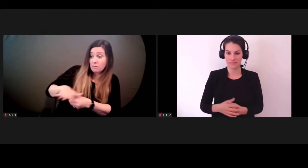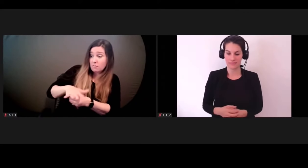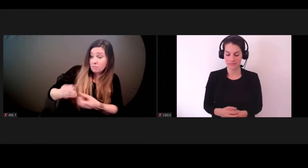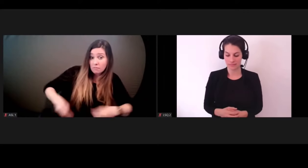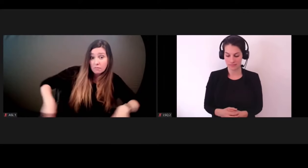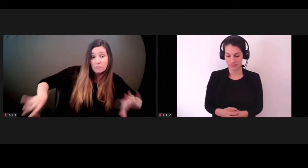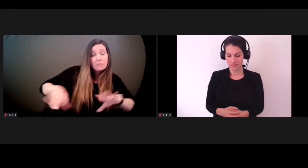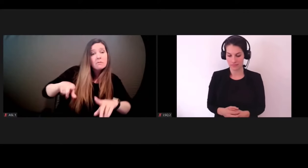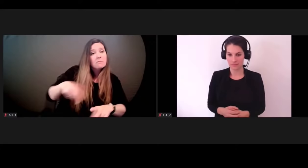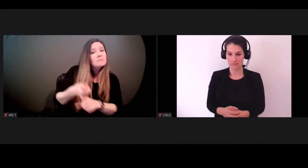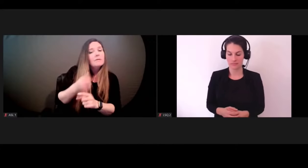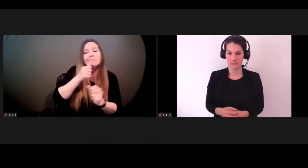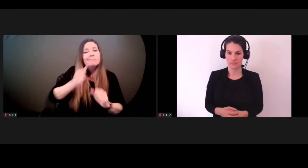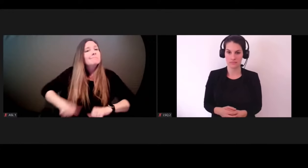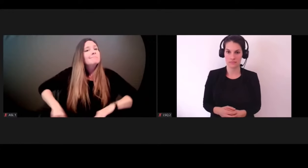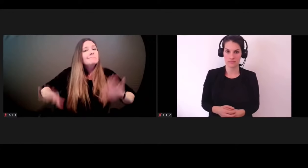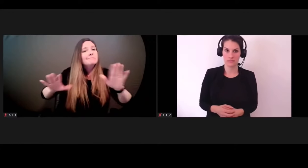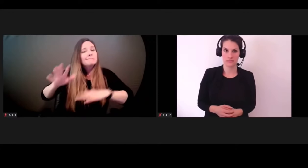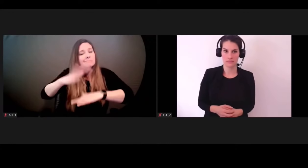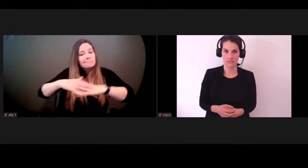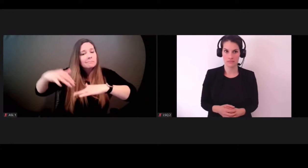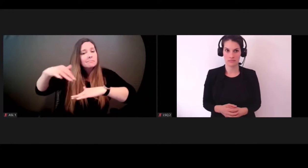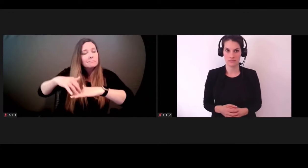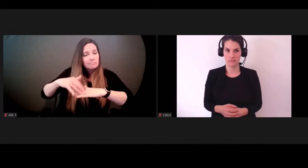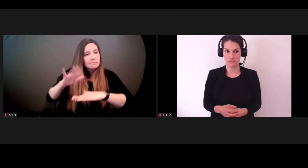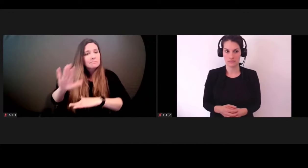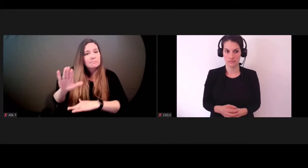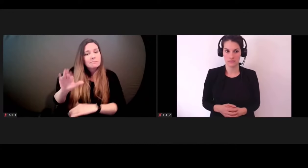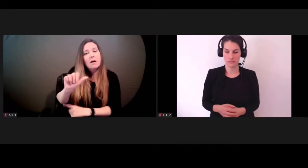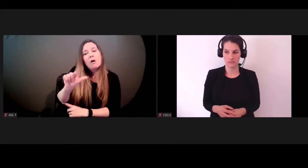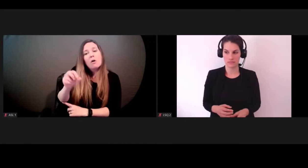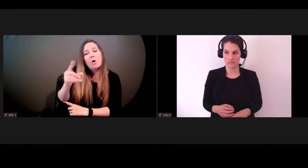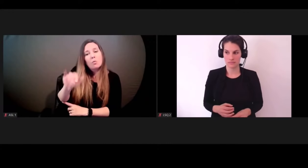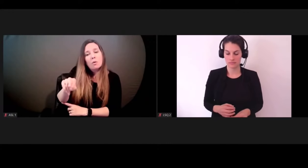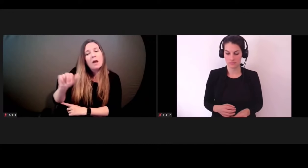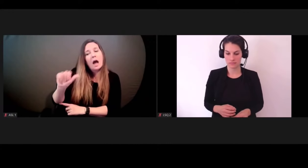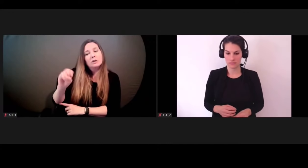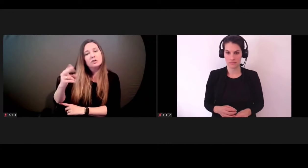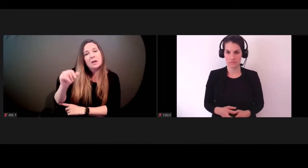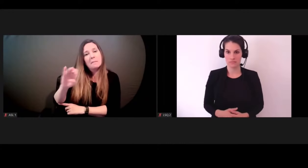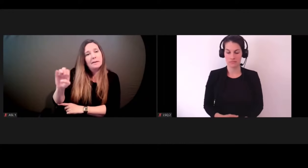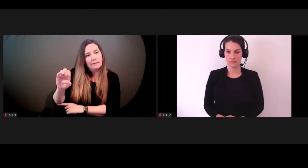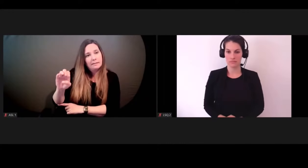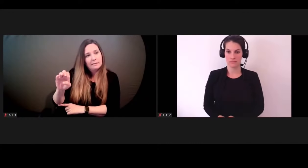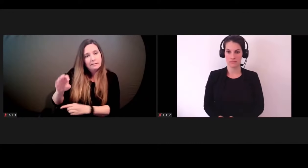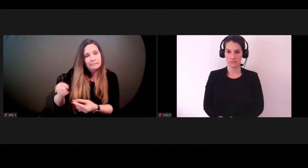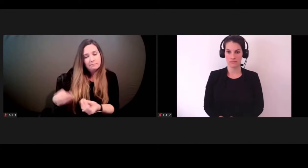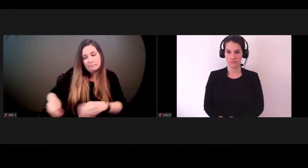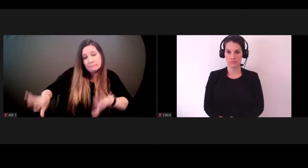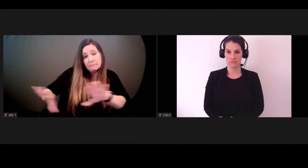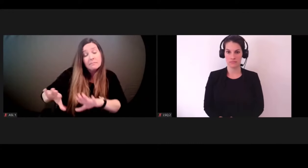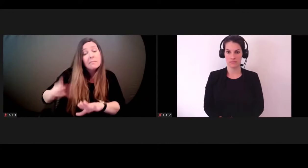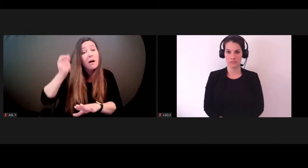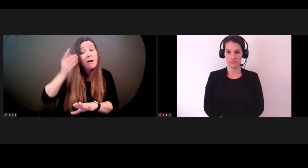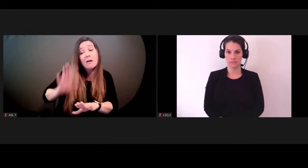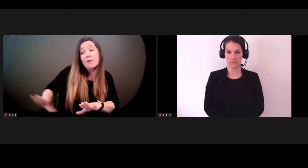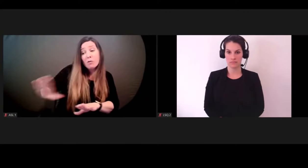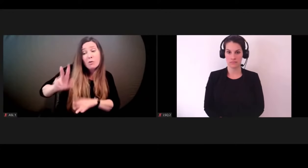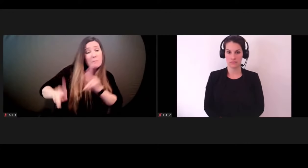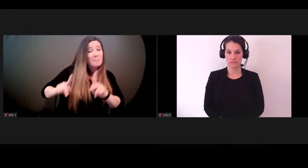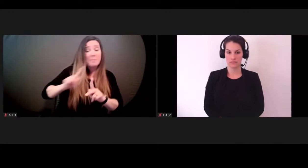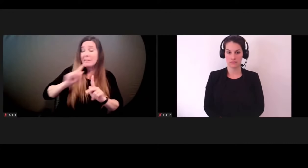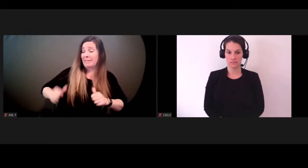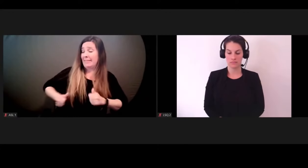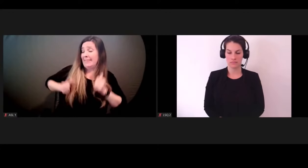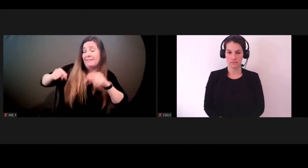unceded Algonquin Anishinaabe territory. The peoples of the Algonquin Anishinaabe Nation have lived on this territory